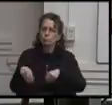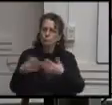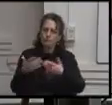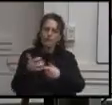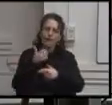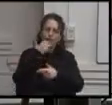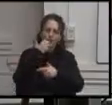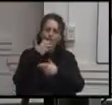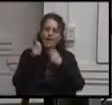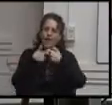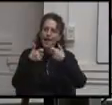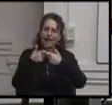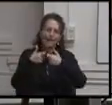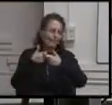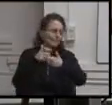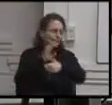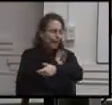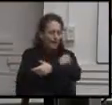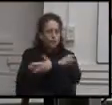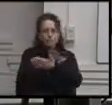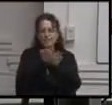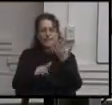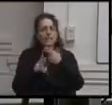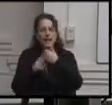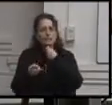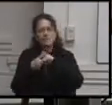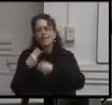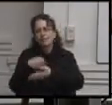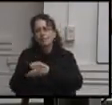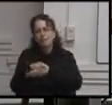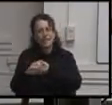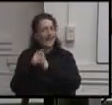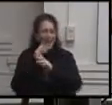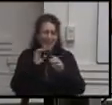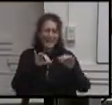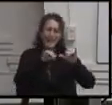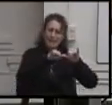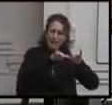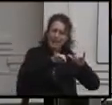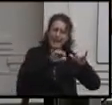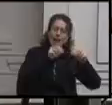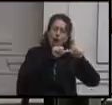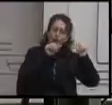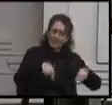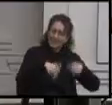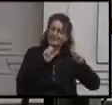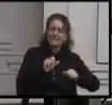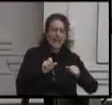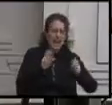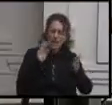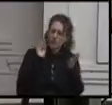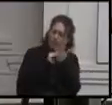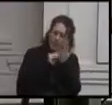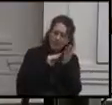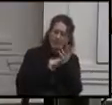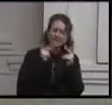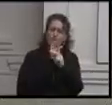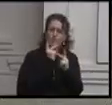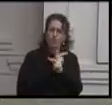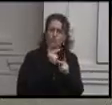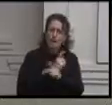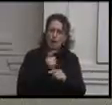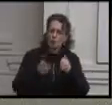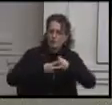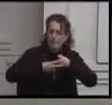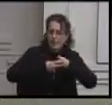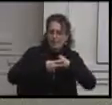with computer systems and the way these engineers work and the way the architects work, they have that information. They can spit out these reports. So it wouldn't, and